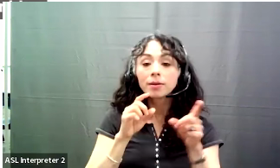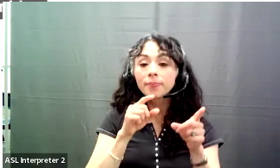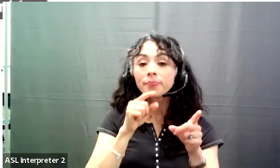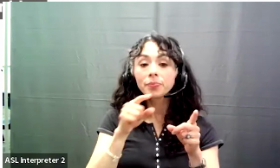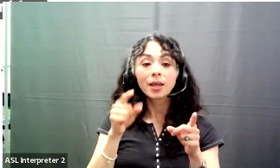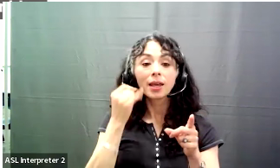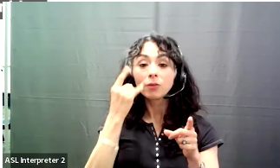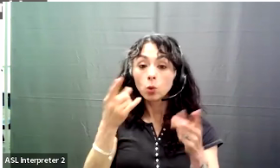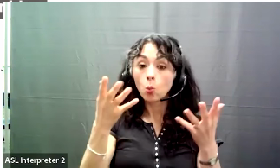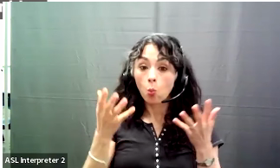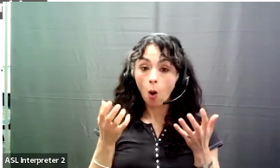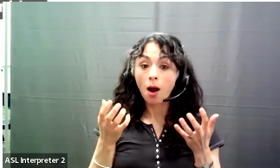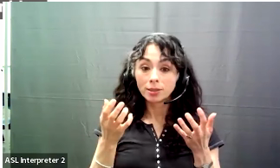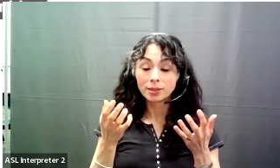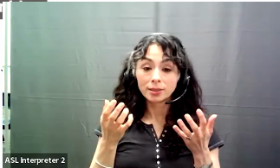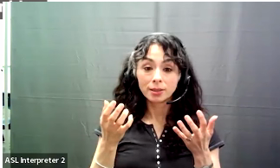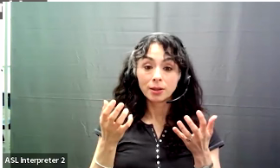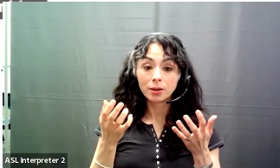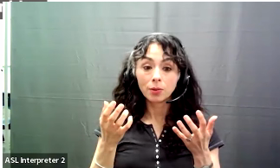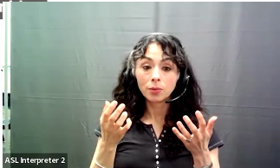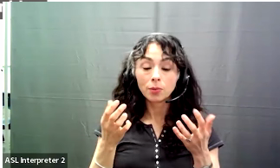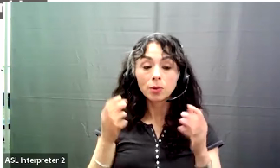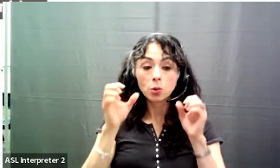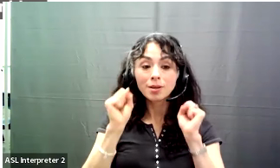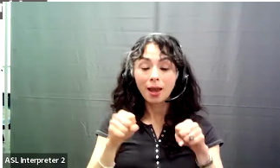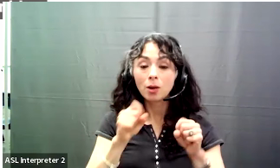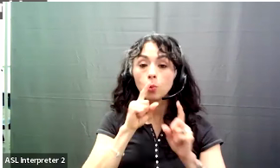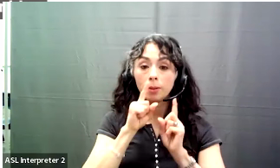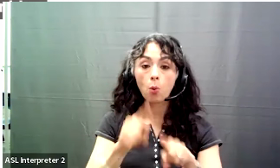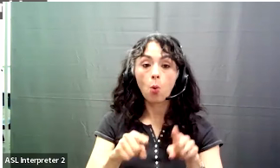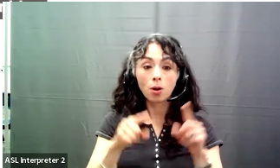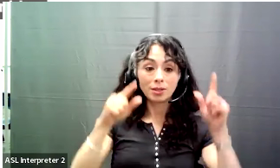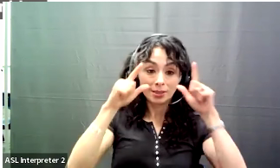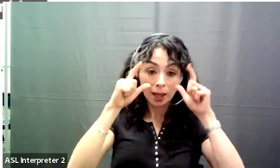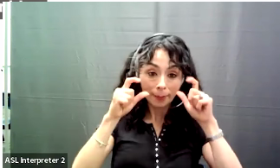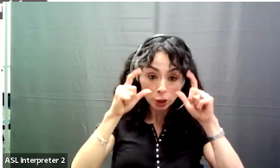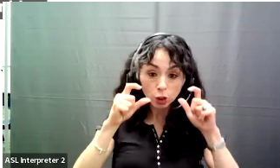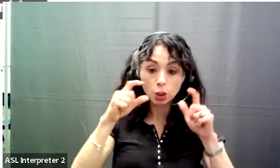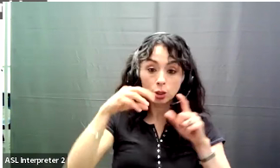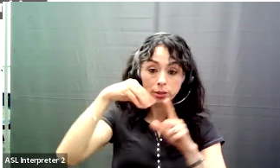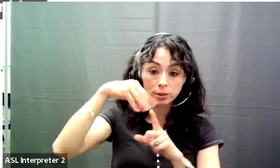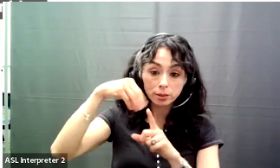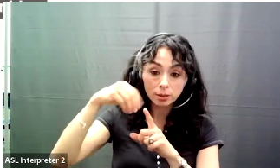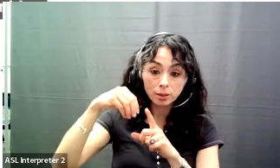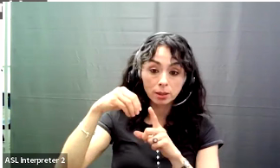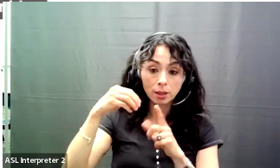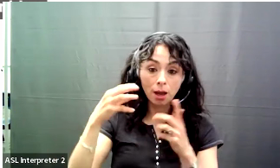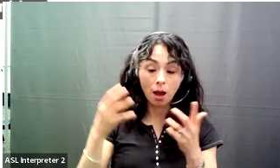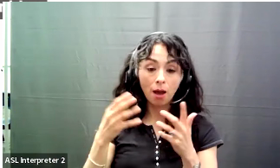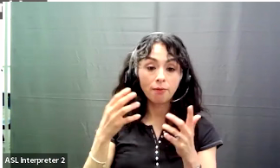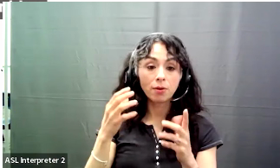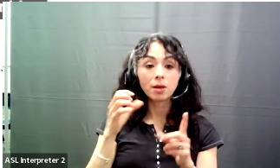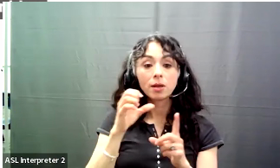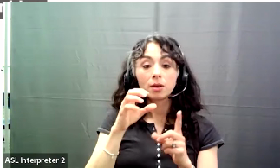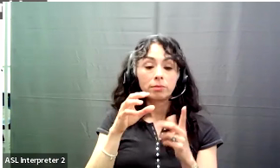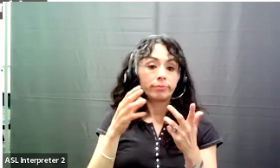you want, you can create a report. You can take pictures of